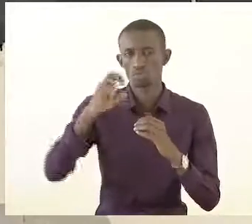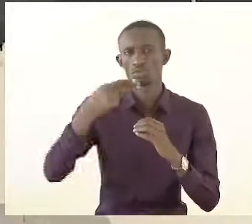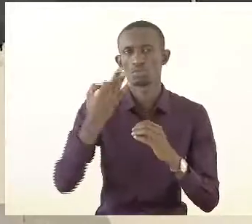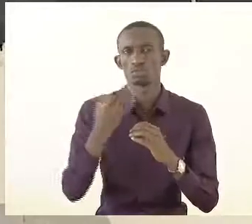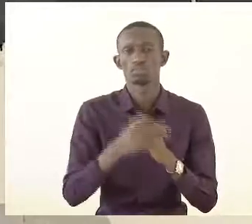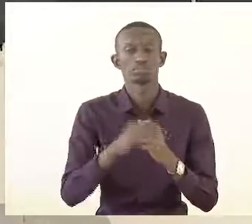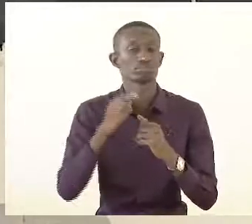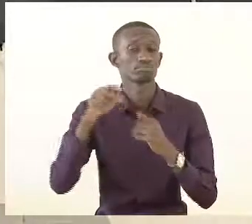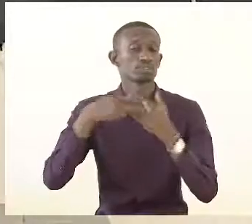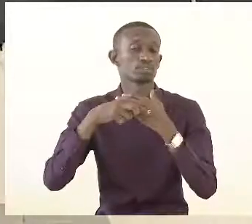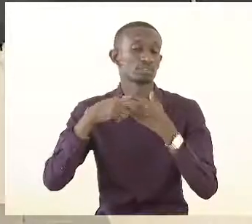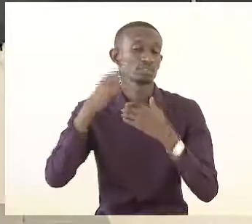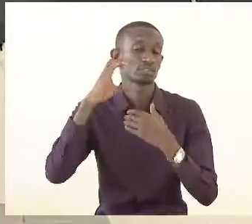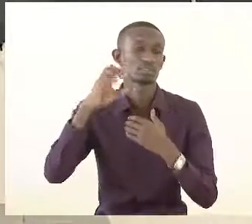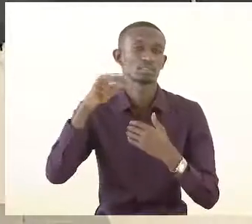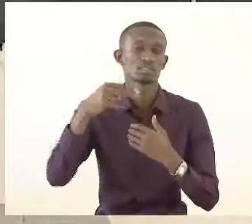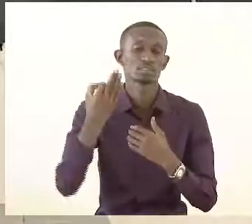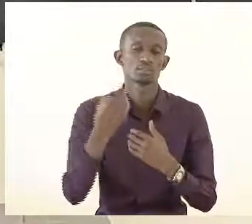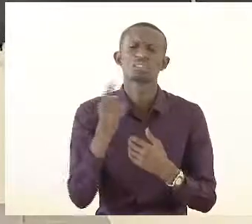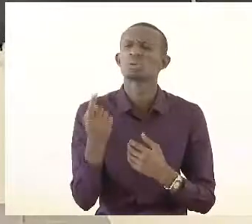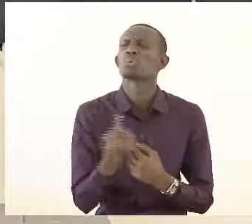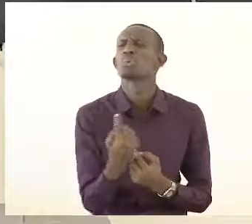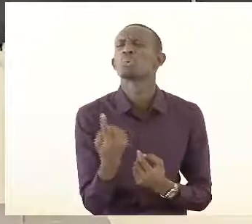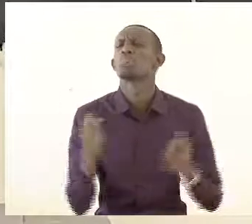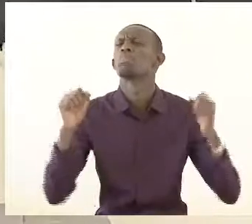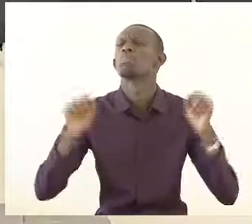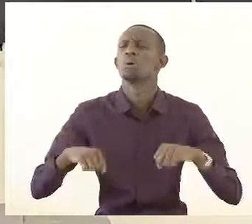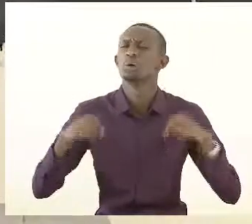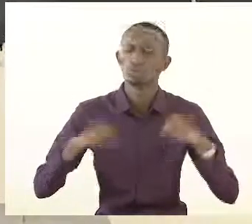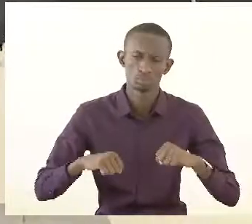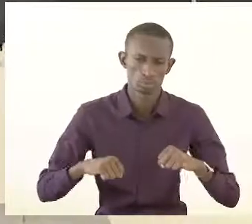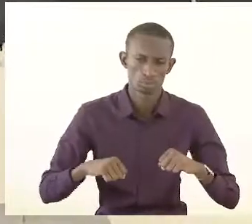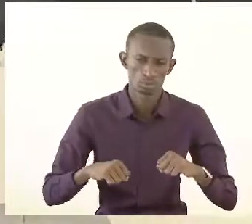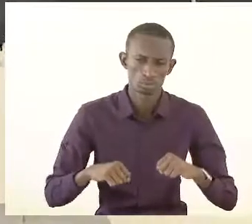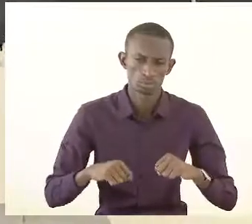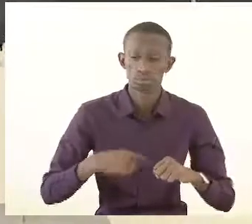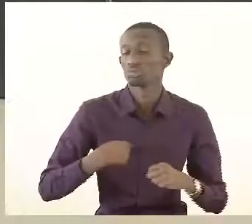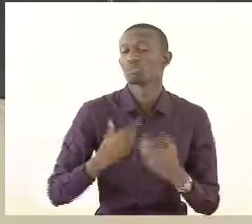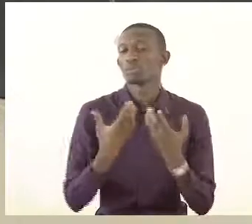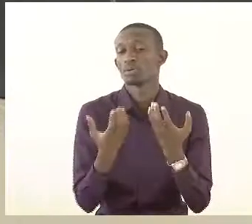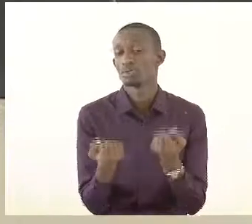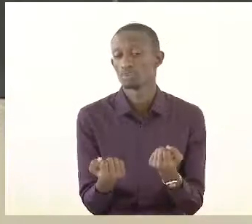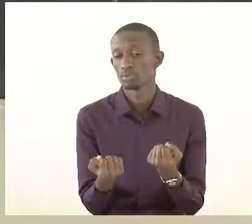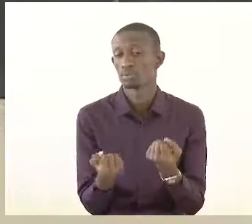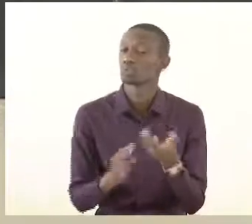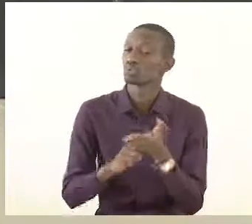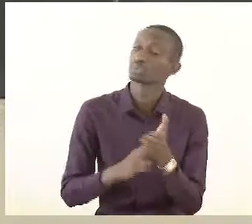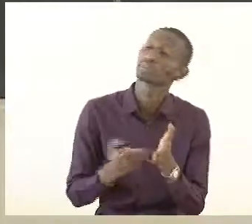So those are the only possible isomers we can have with that molecular